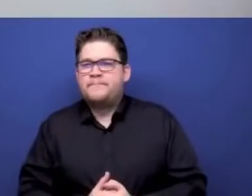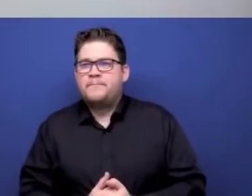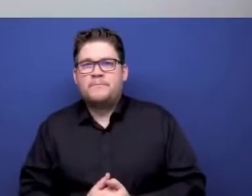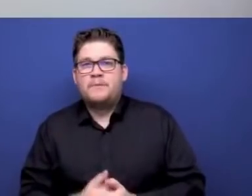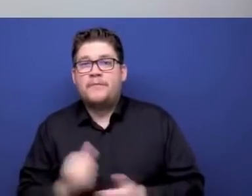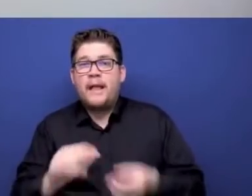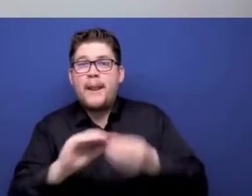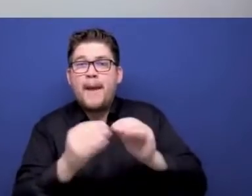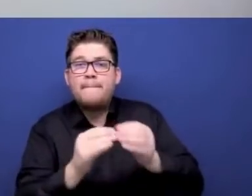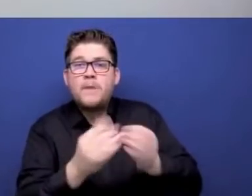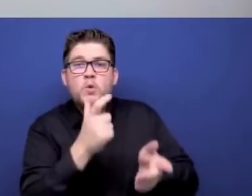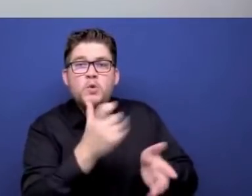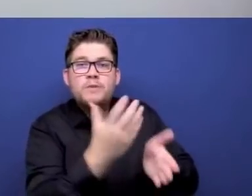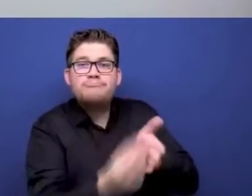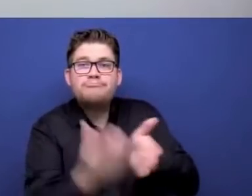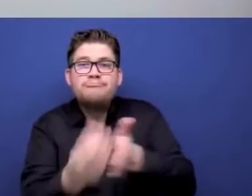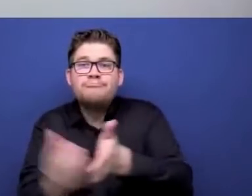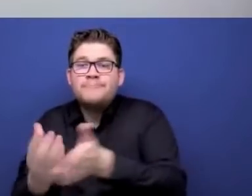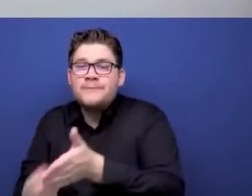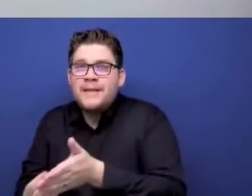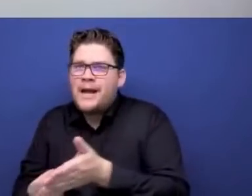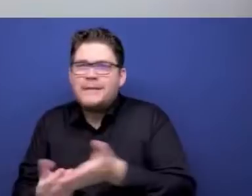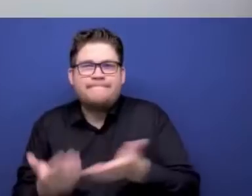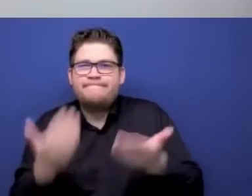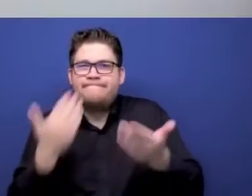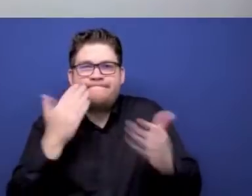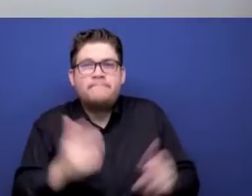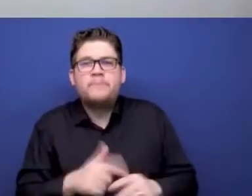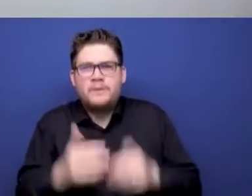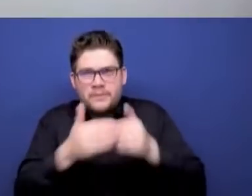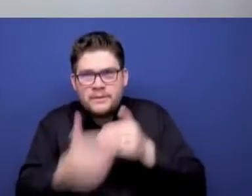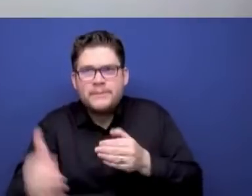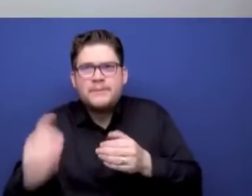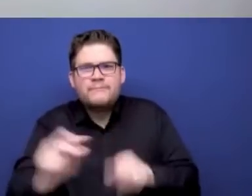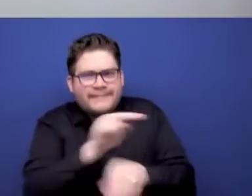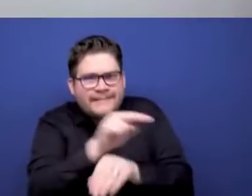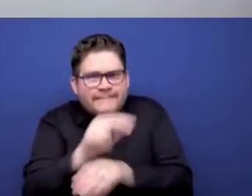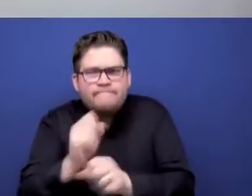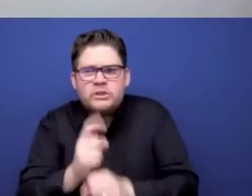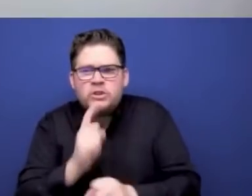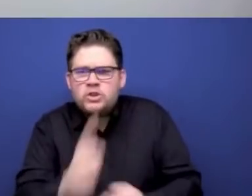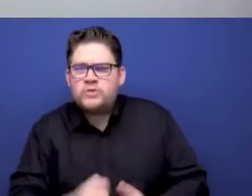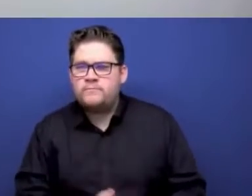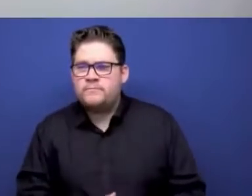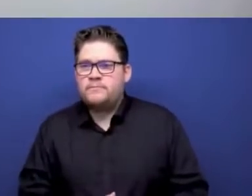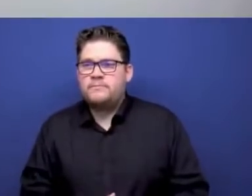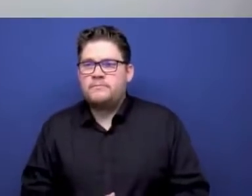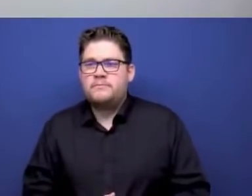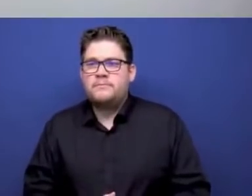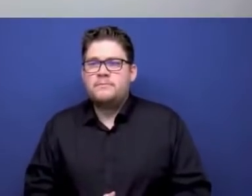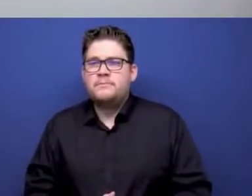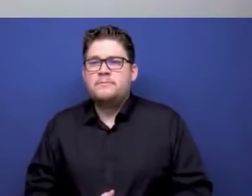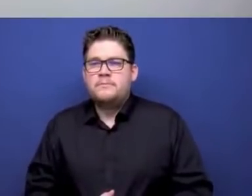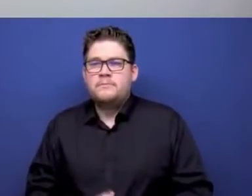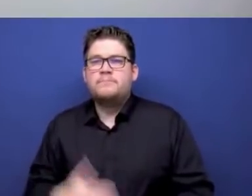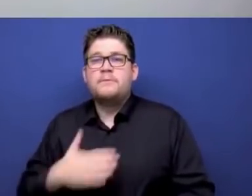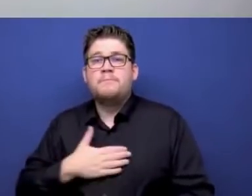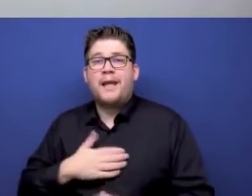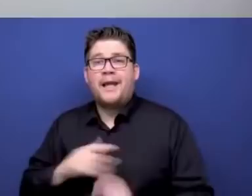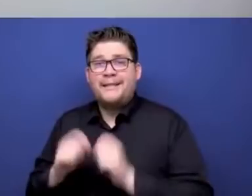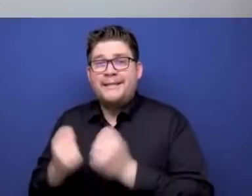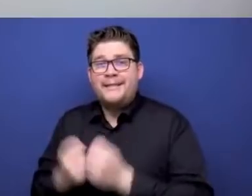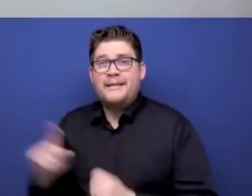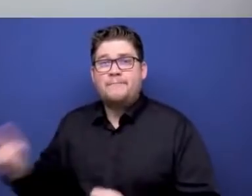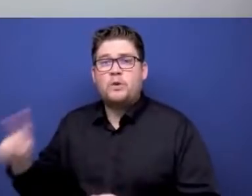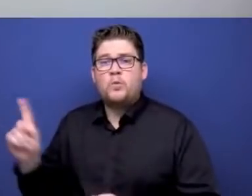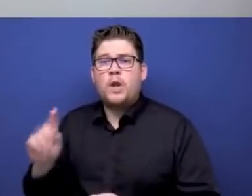days. And the team that I work with at the BC CDC is doing a review of our heat event to see if we can